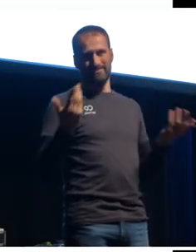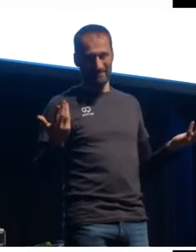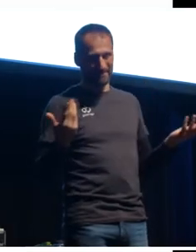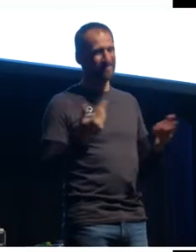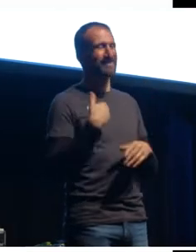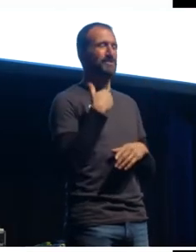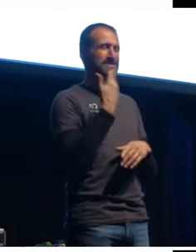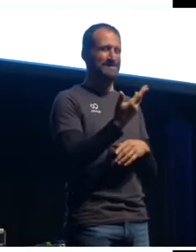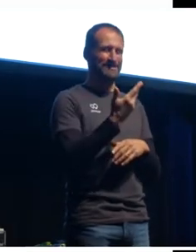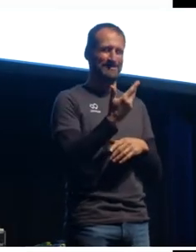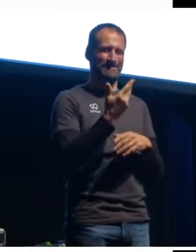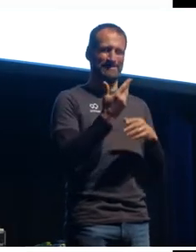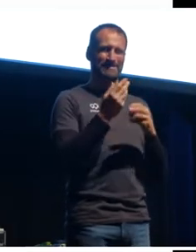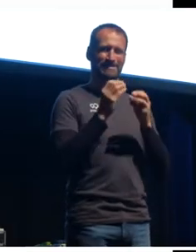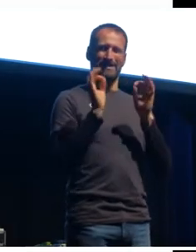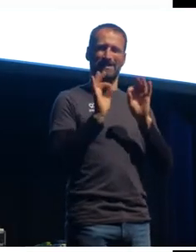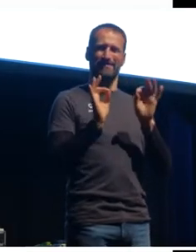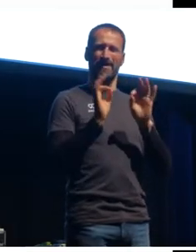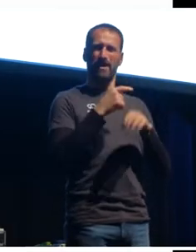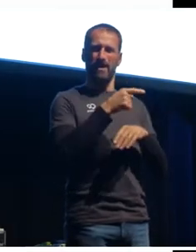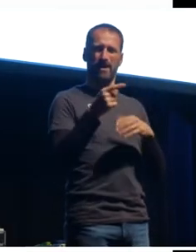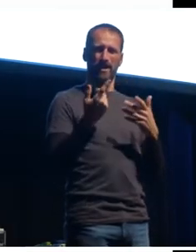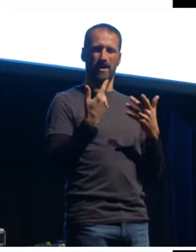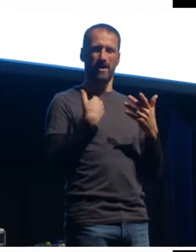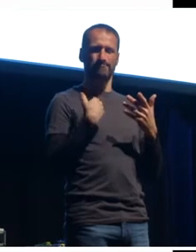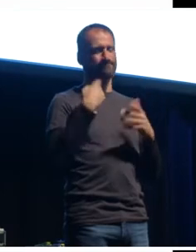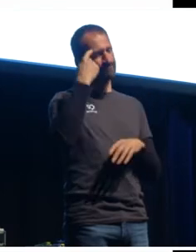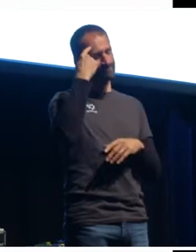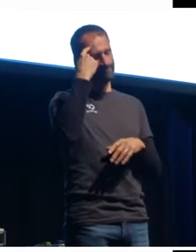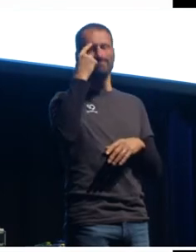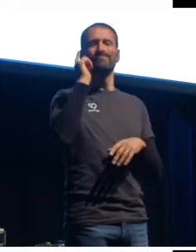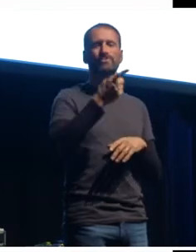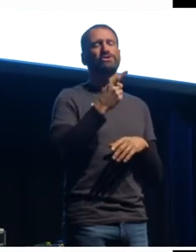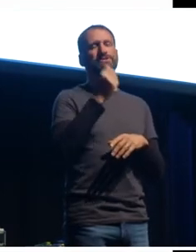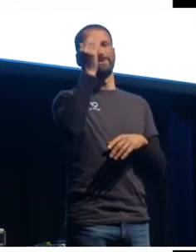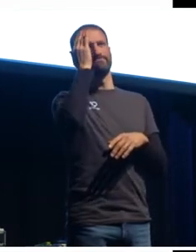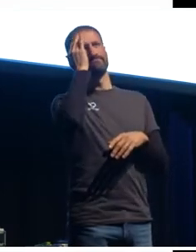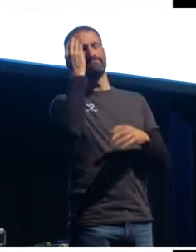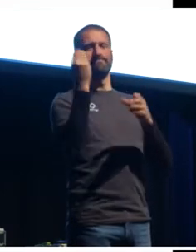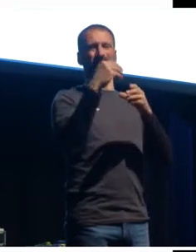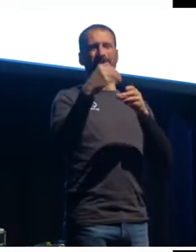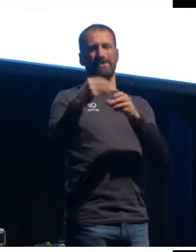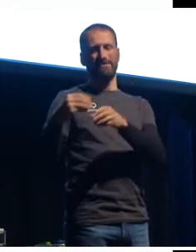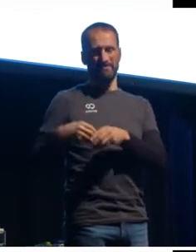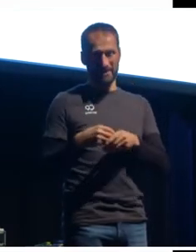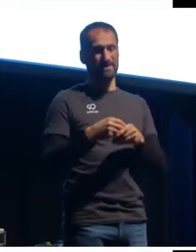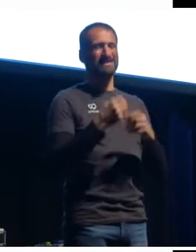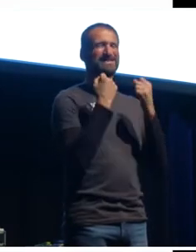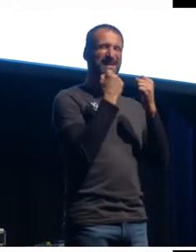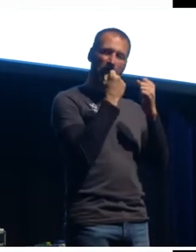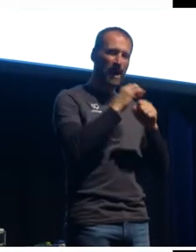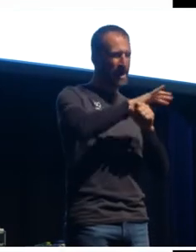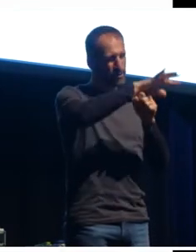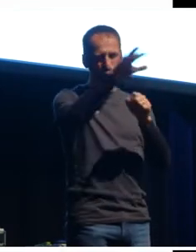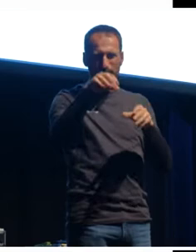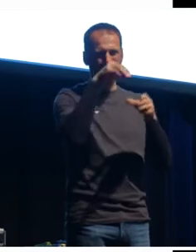of that extra difficulty, we also started to repeat a lot of concerns. We had to implement security everywhere, auditing, and all of